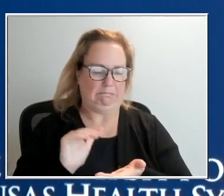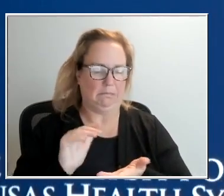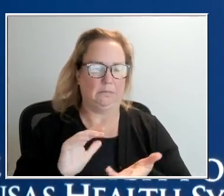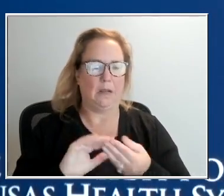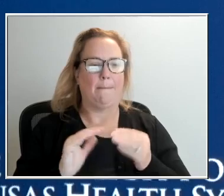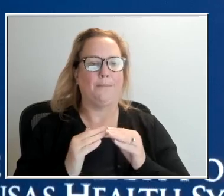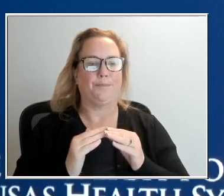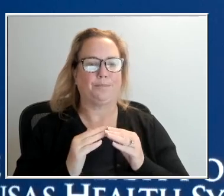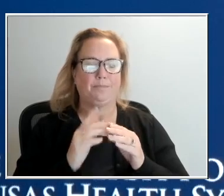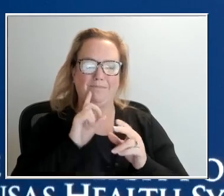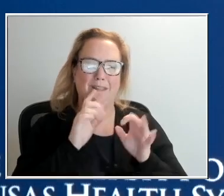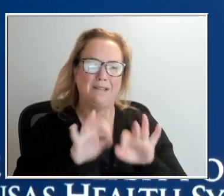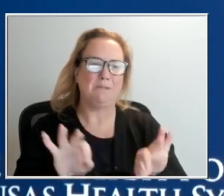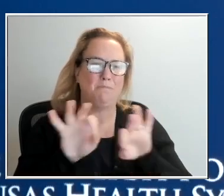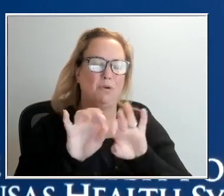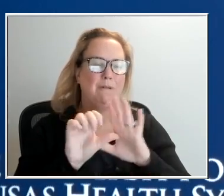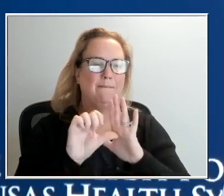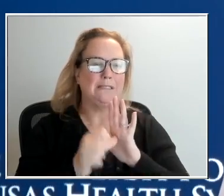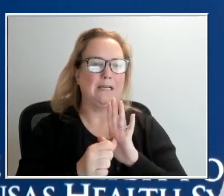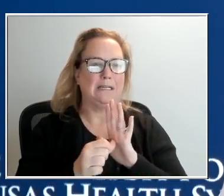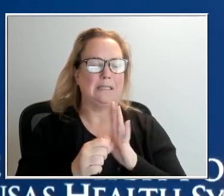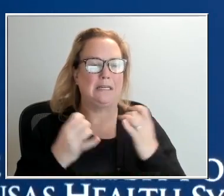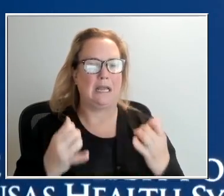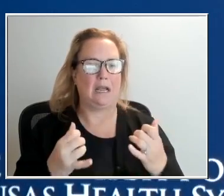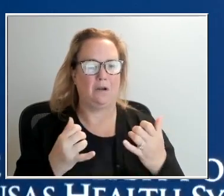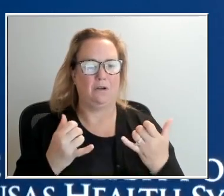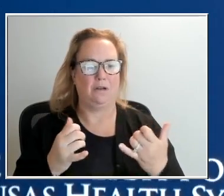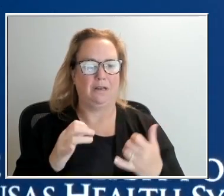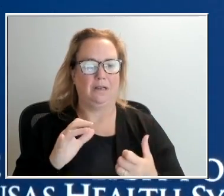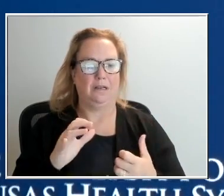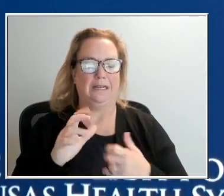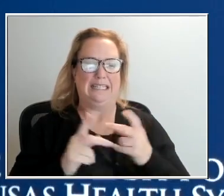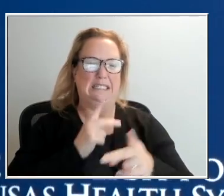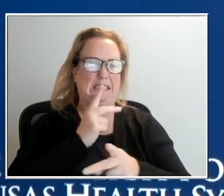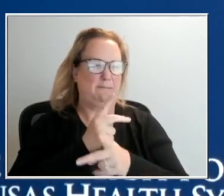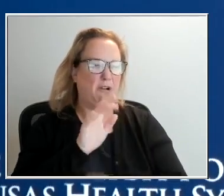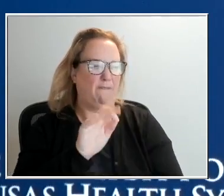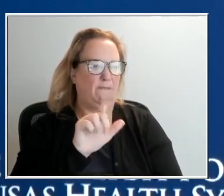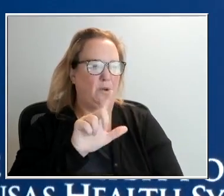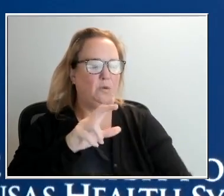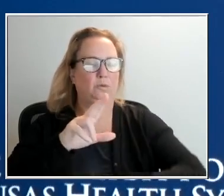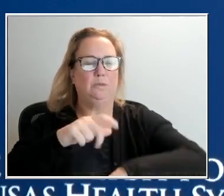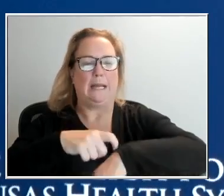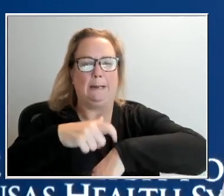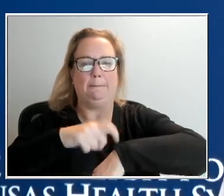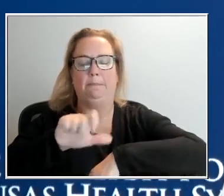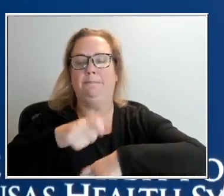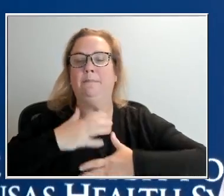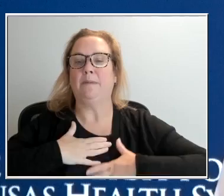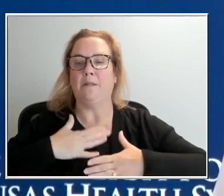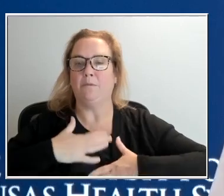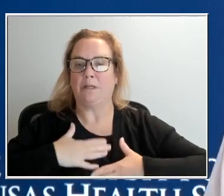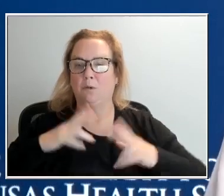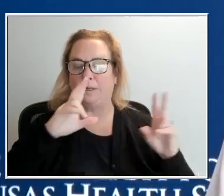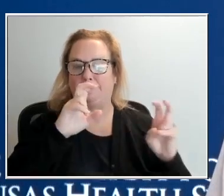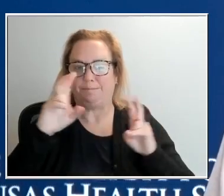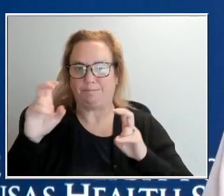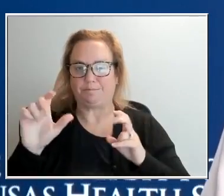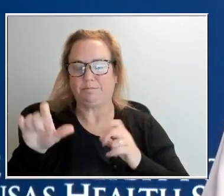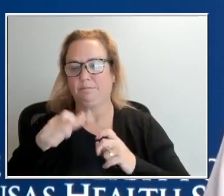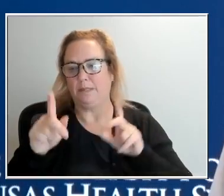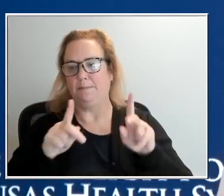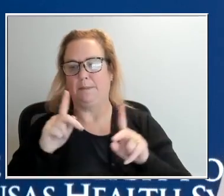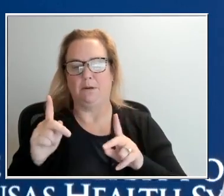vitally important because now entering into typical influenza season with other respiratory viruses, everybody coming